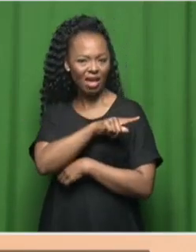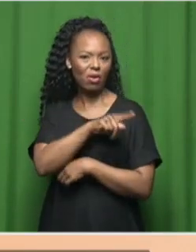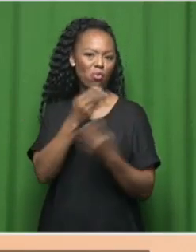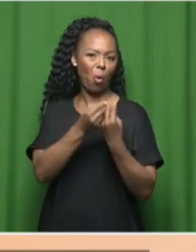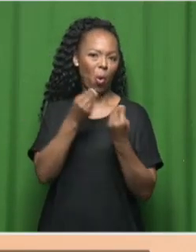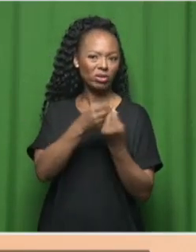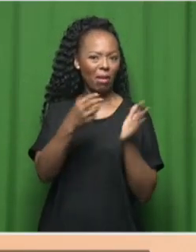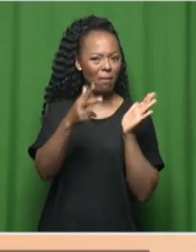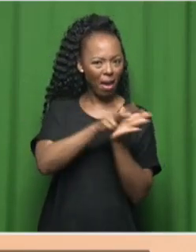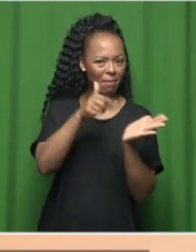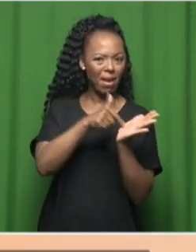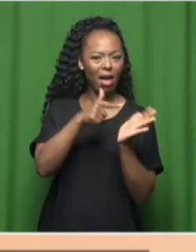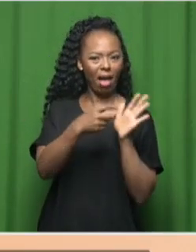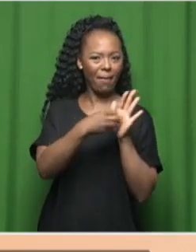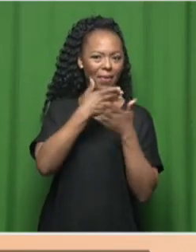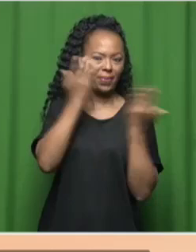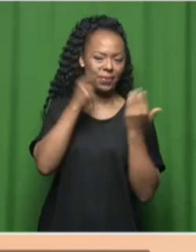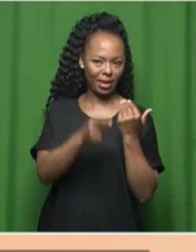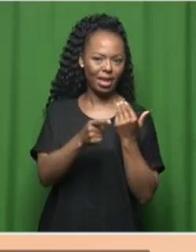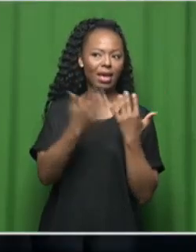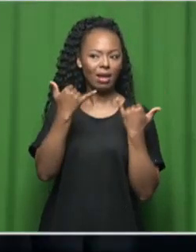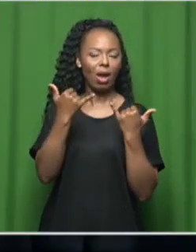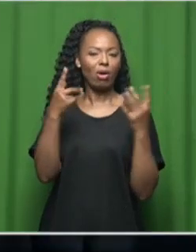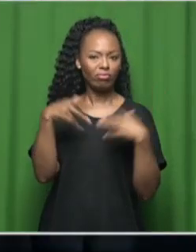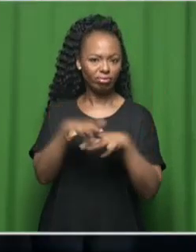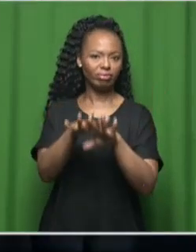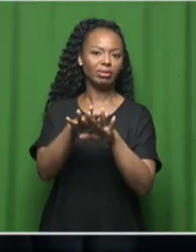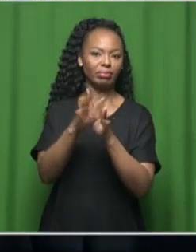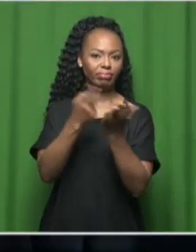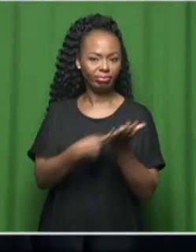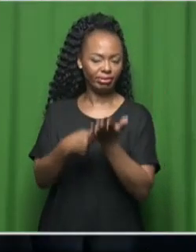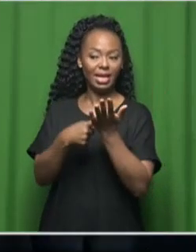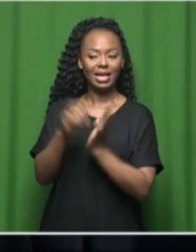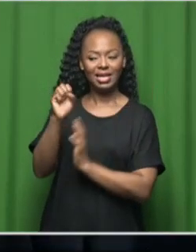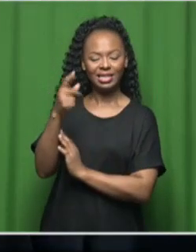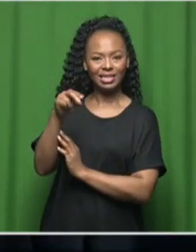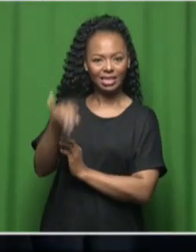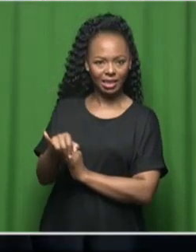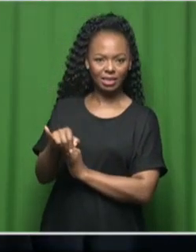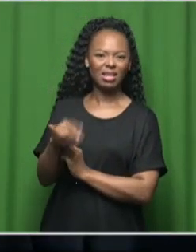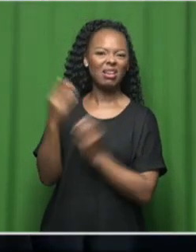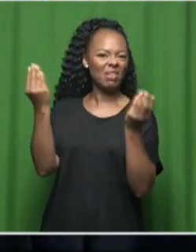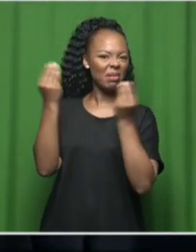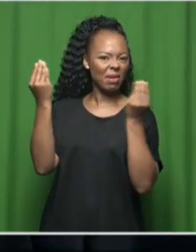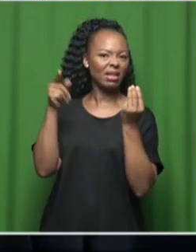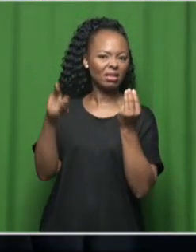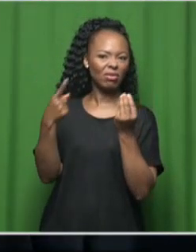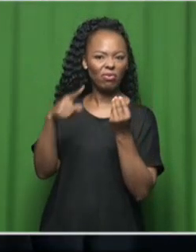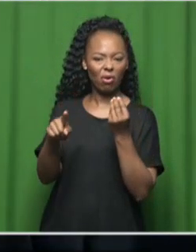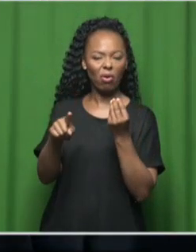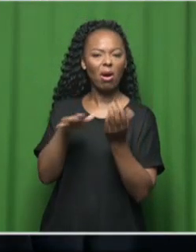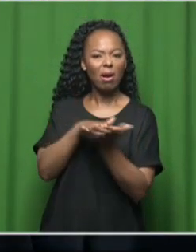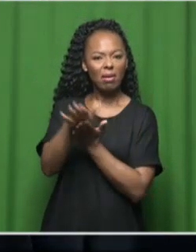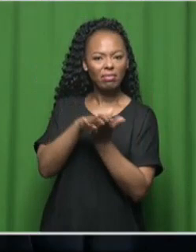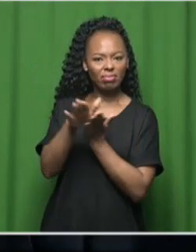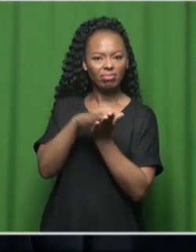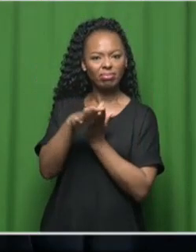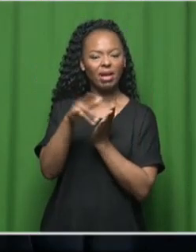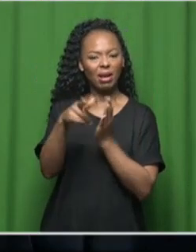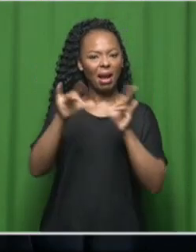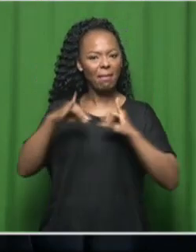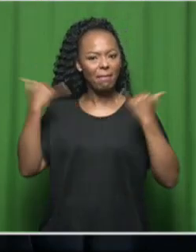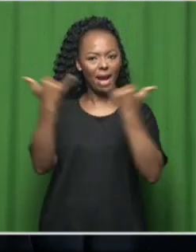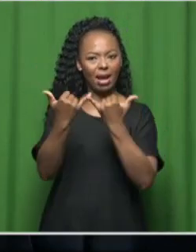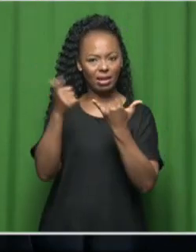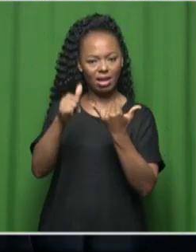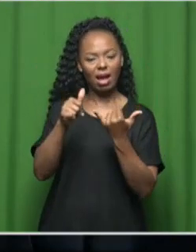who create their own prints, Papama Mtwisha, Sandi Mazibuko, who is famous for her Nguni print, and Reabetswe Khoabane, the founder of Alliance